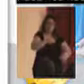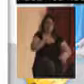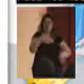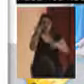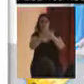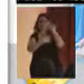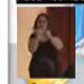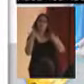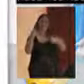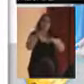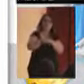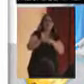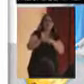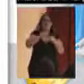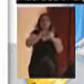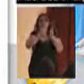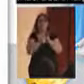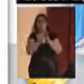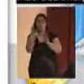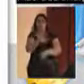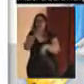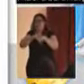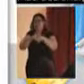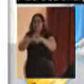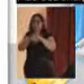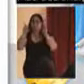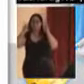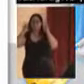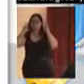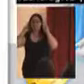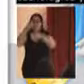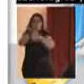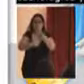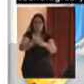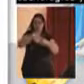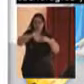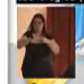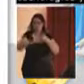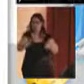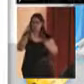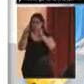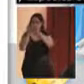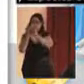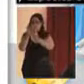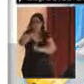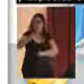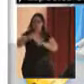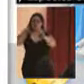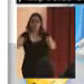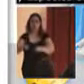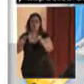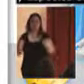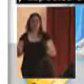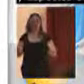also have the technological aspect and interoperability aspects and